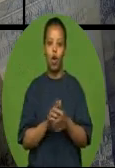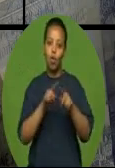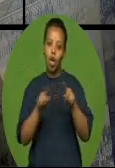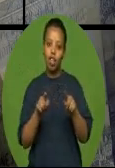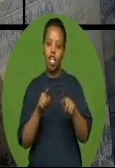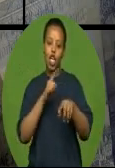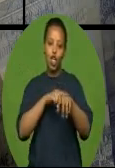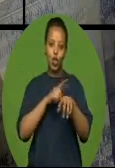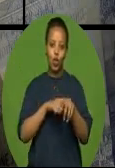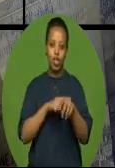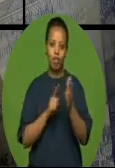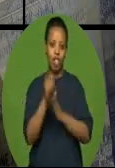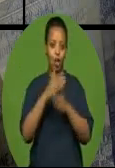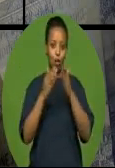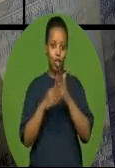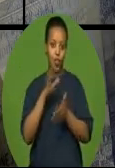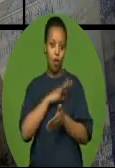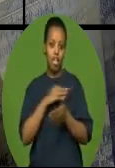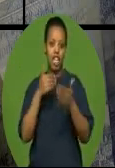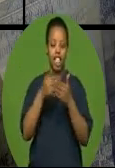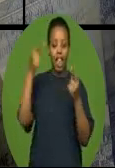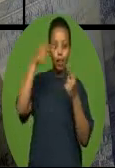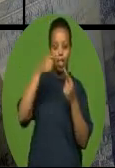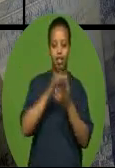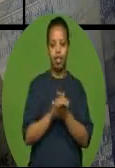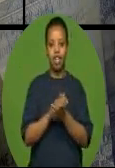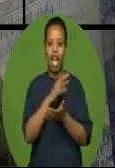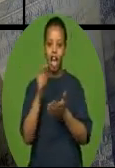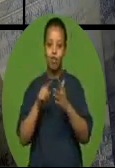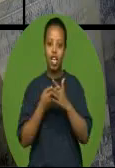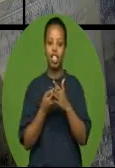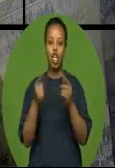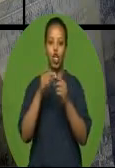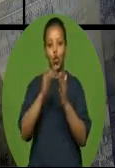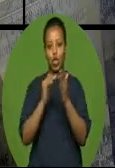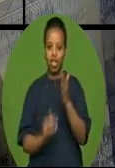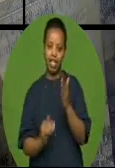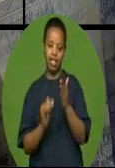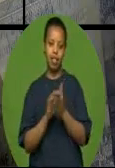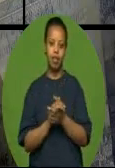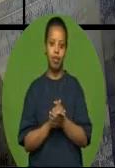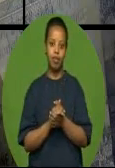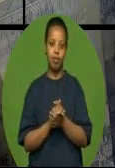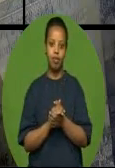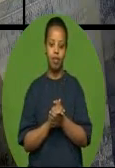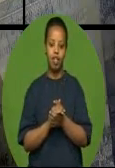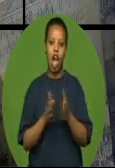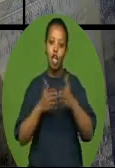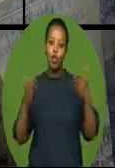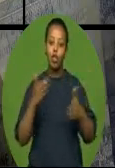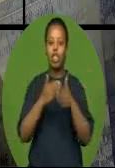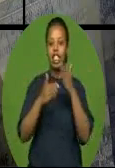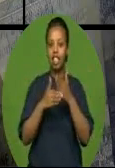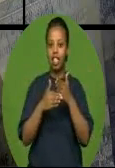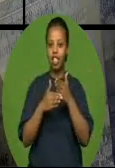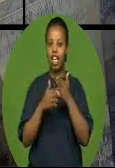low, but during growth stage, profit reaches a peak and begins to decrease.